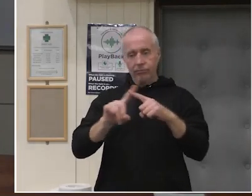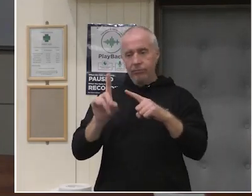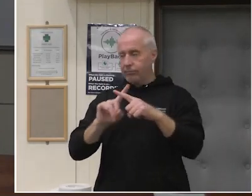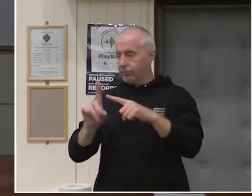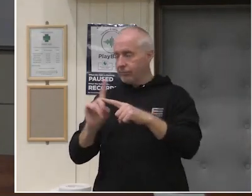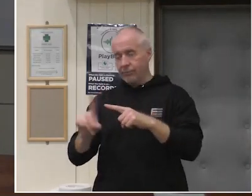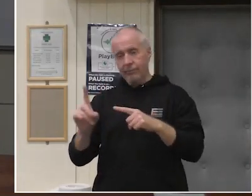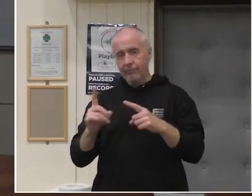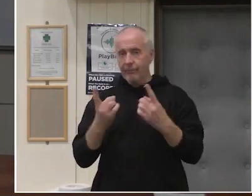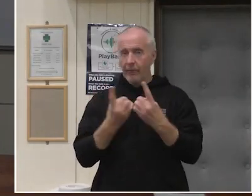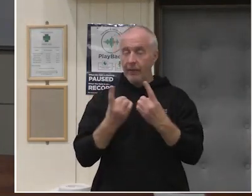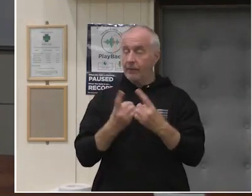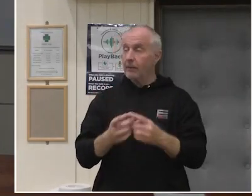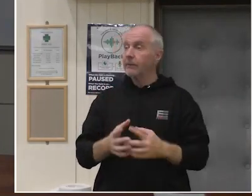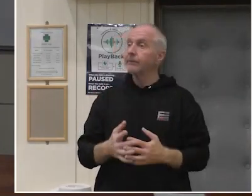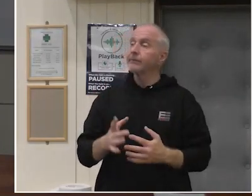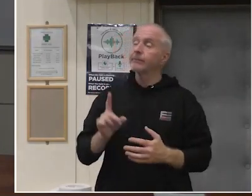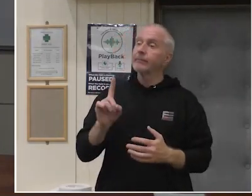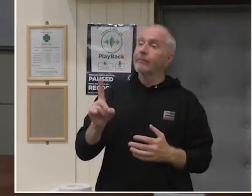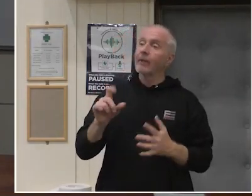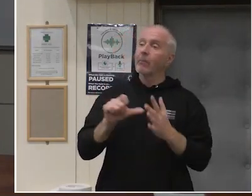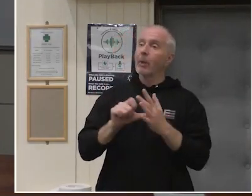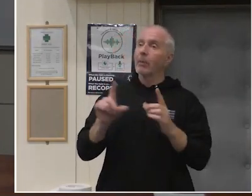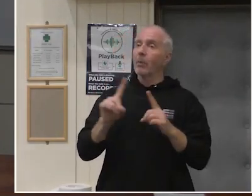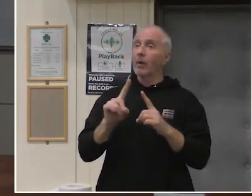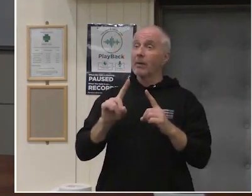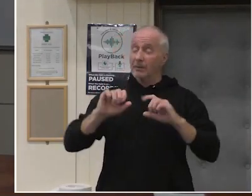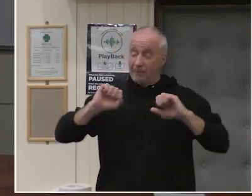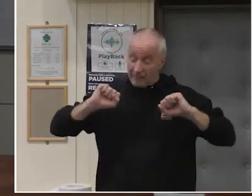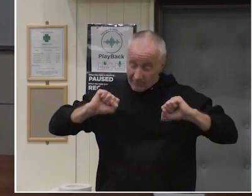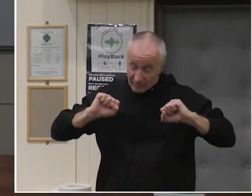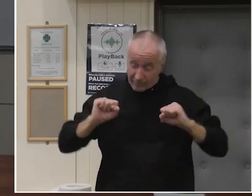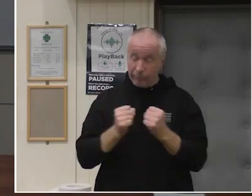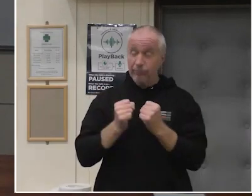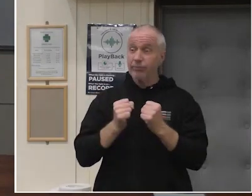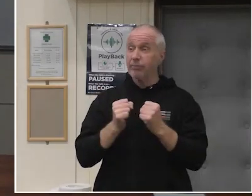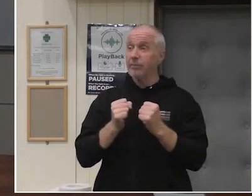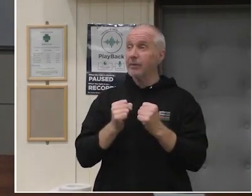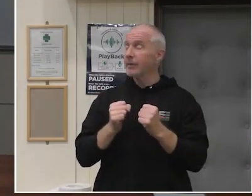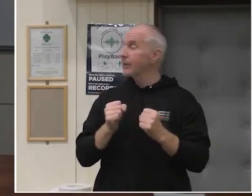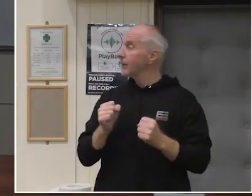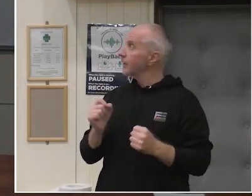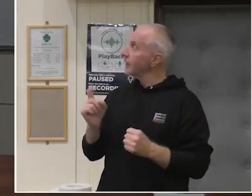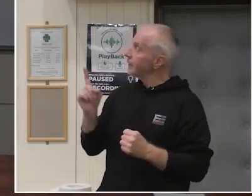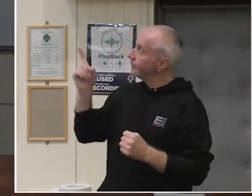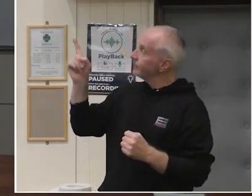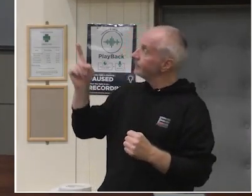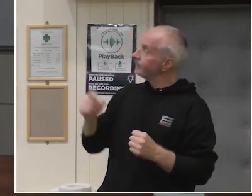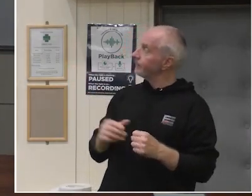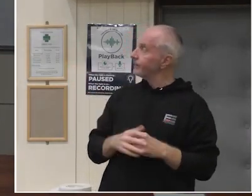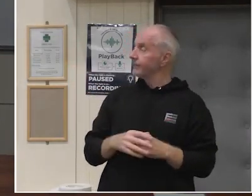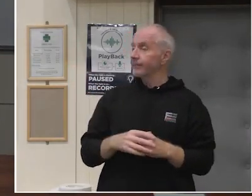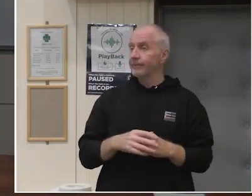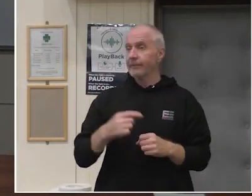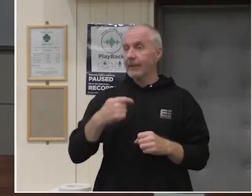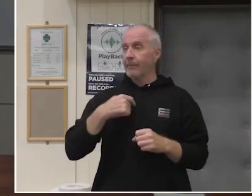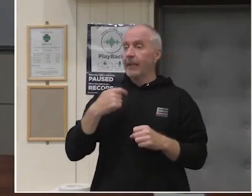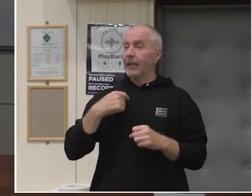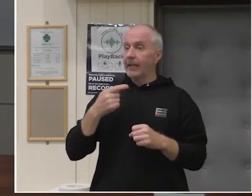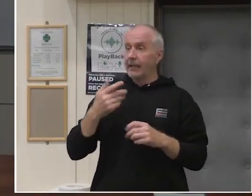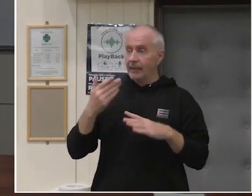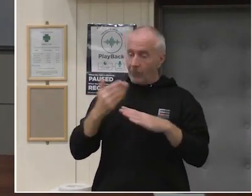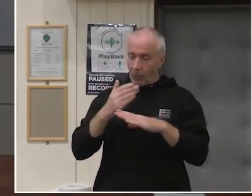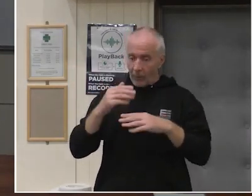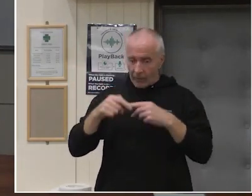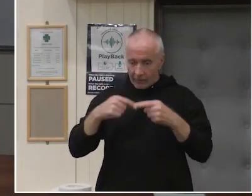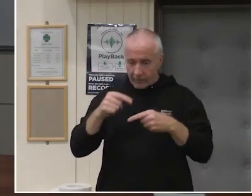Now, problems with running very cold. There's quite a few of them. Side note, that's me working on it when I went over to Seattle in